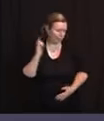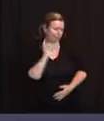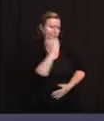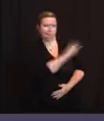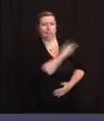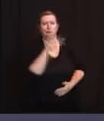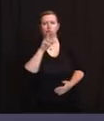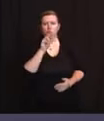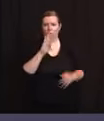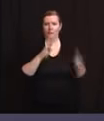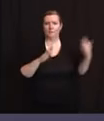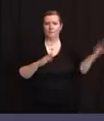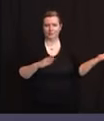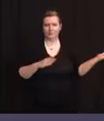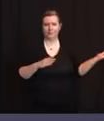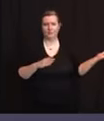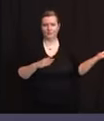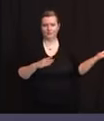and please help me